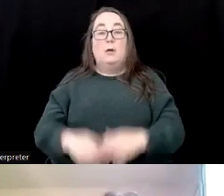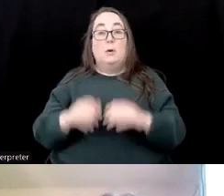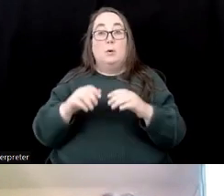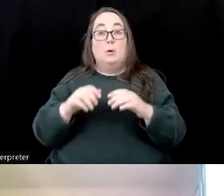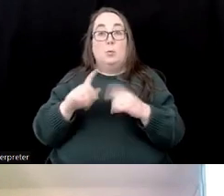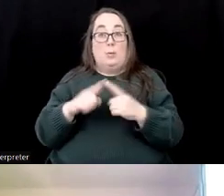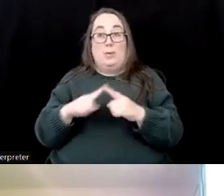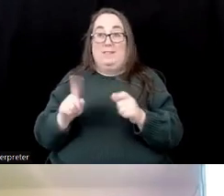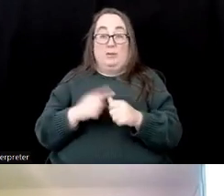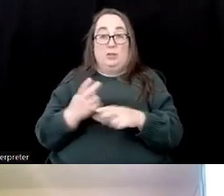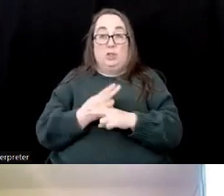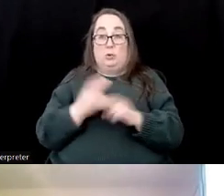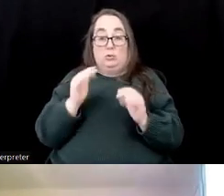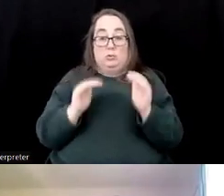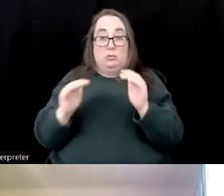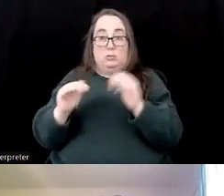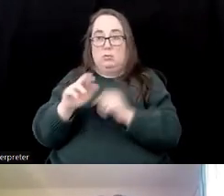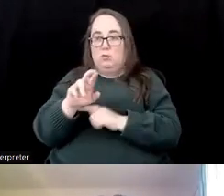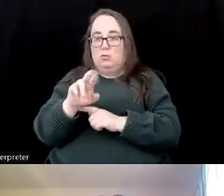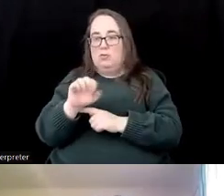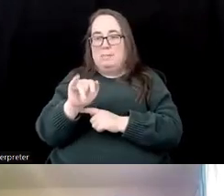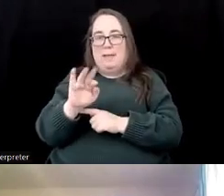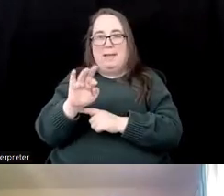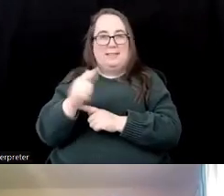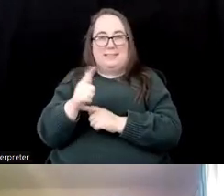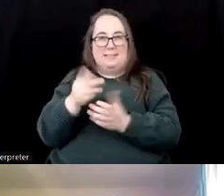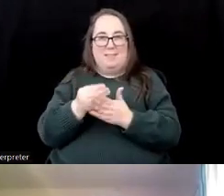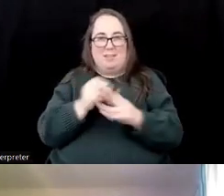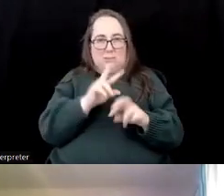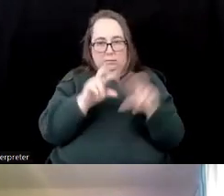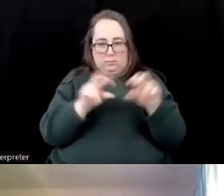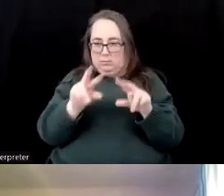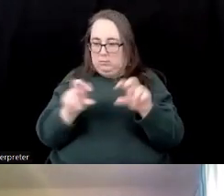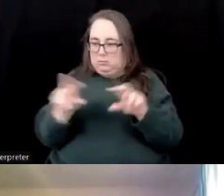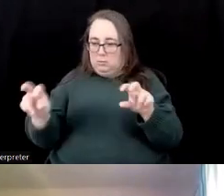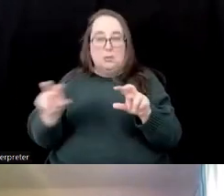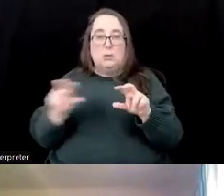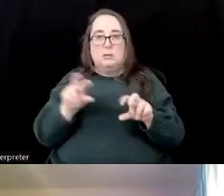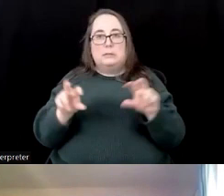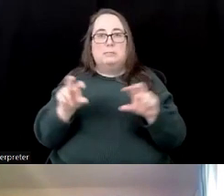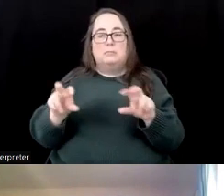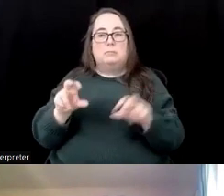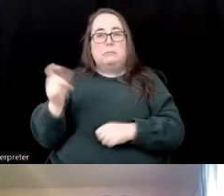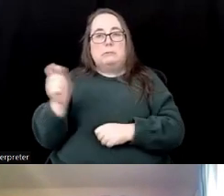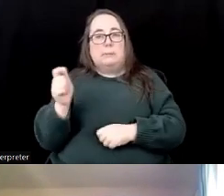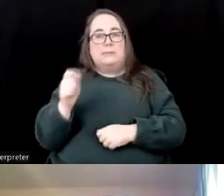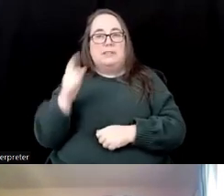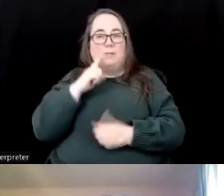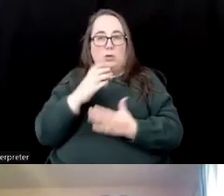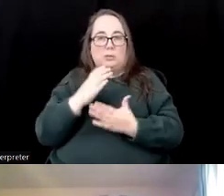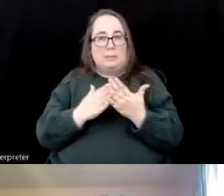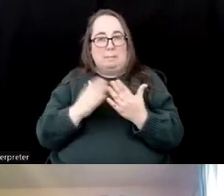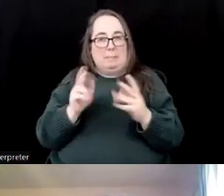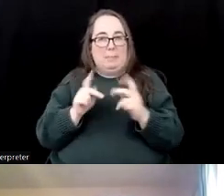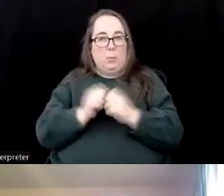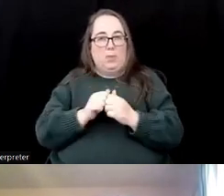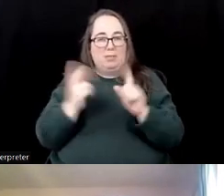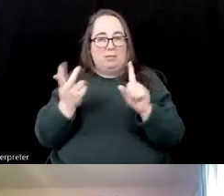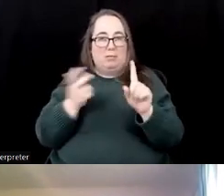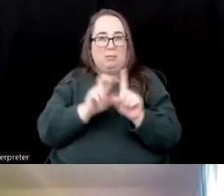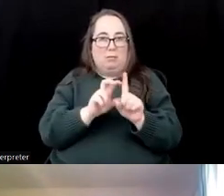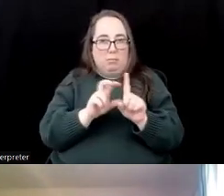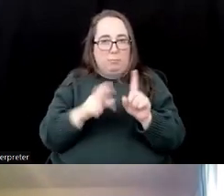funds to do some subsidies for some of our folks in the Money Follows the Person program,